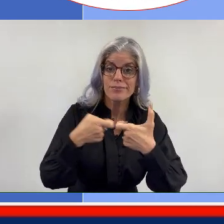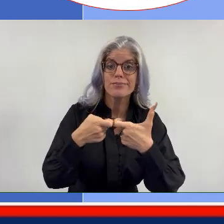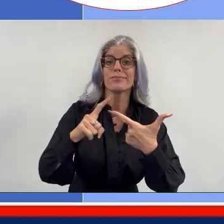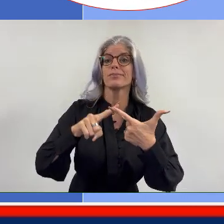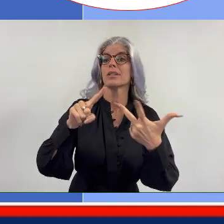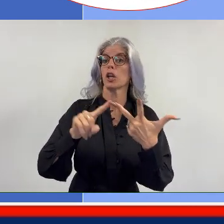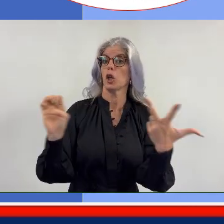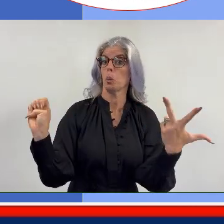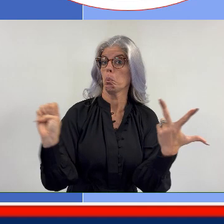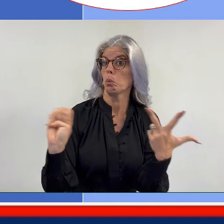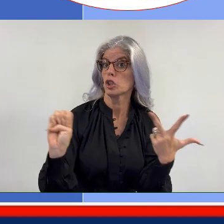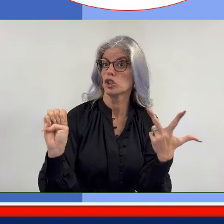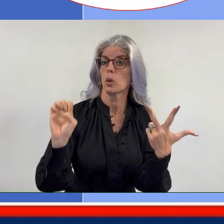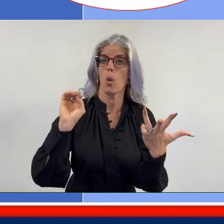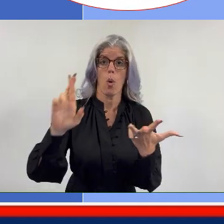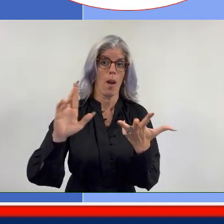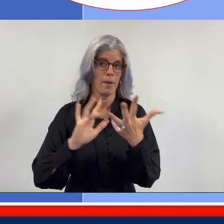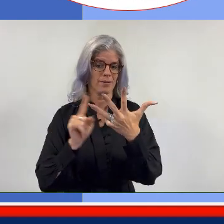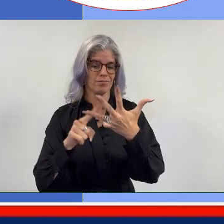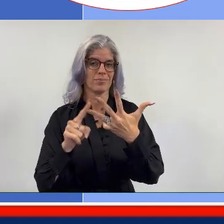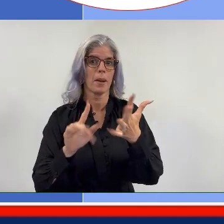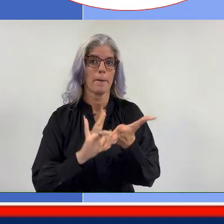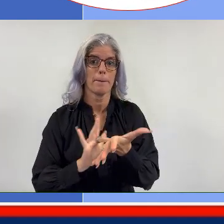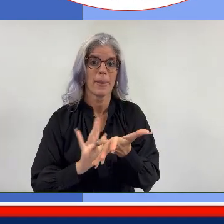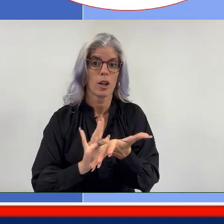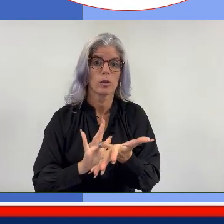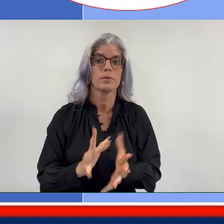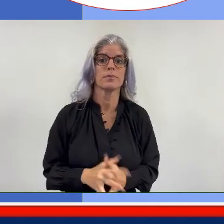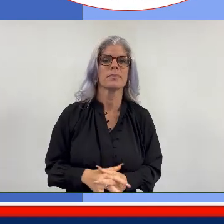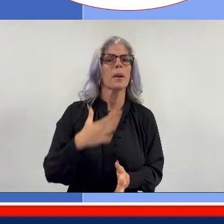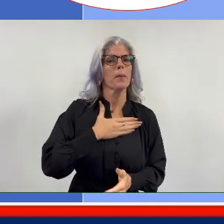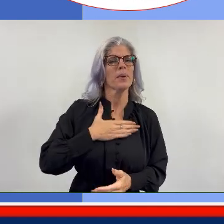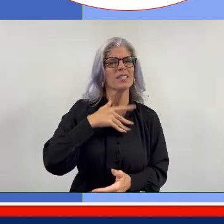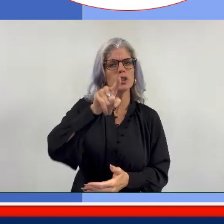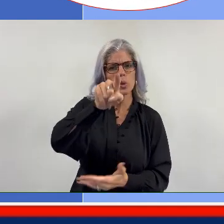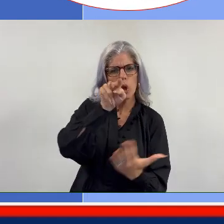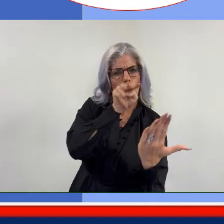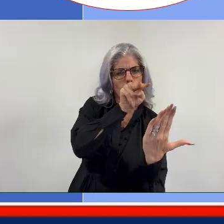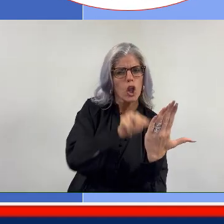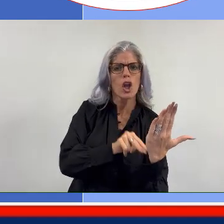these categories that would indicate that you provide a critical service.